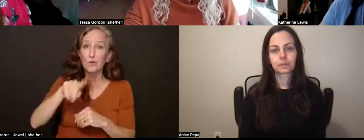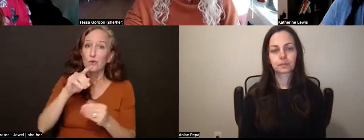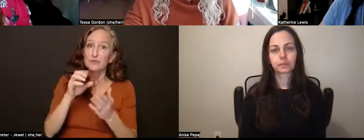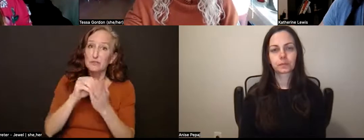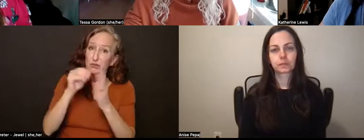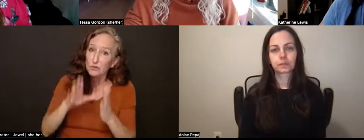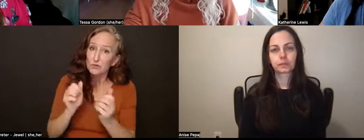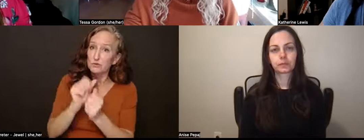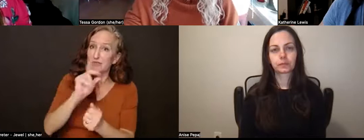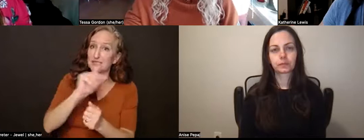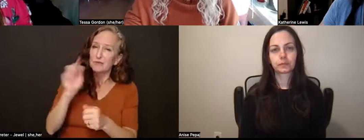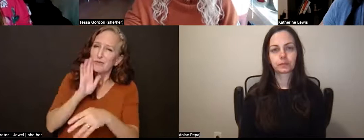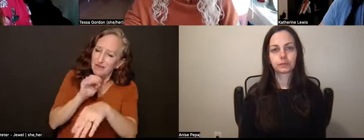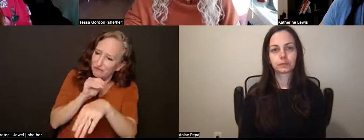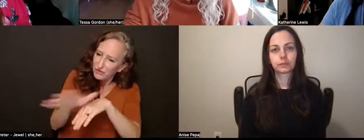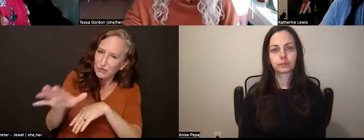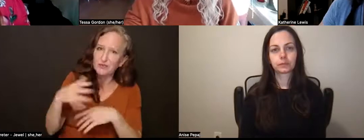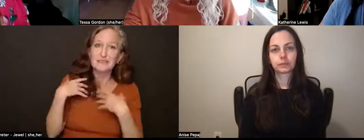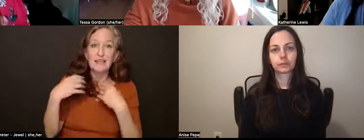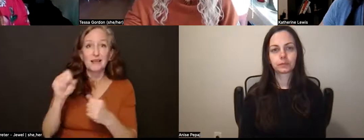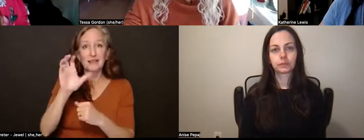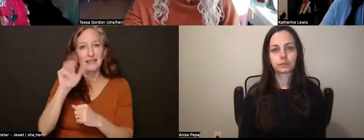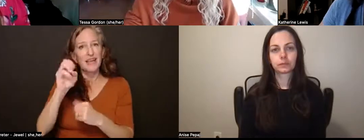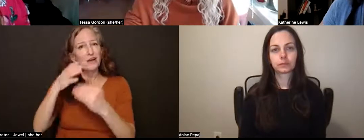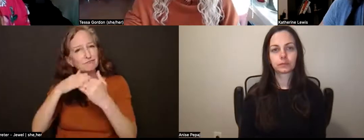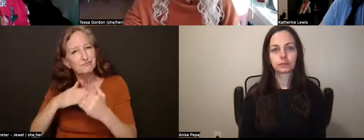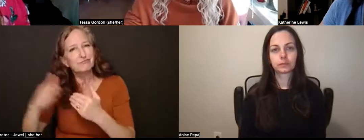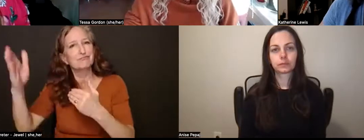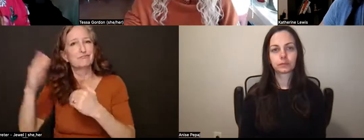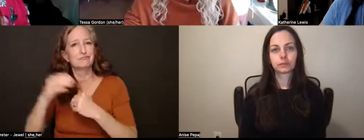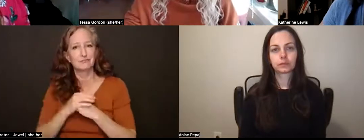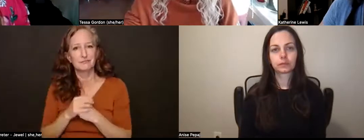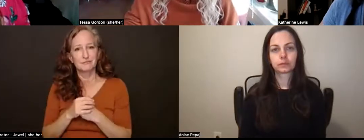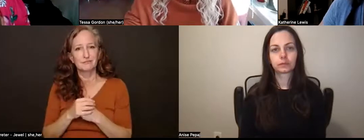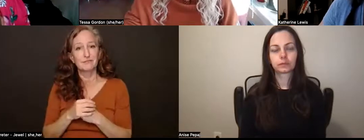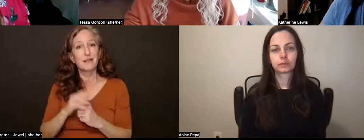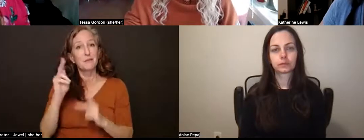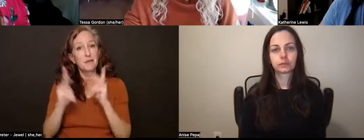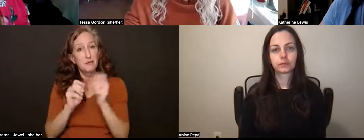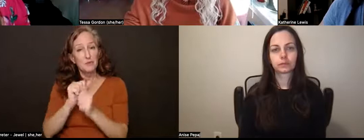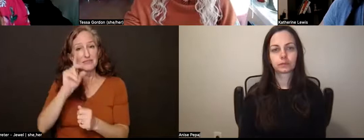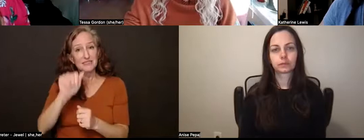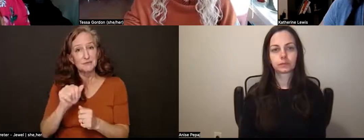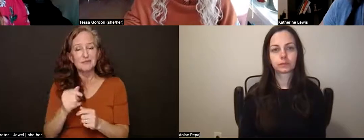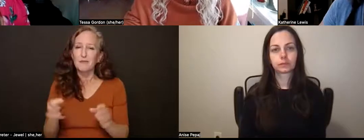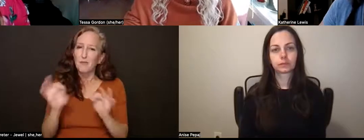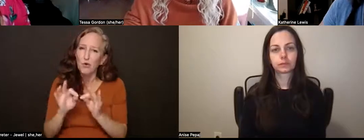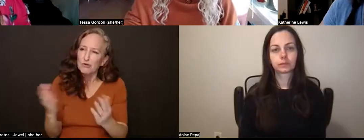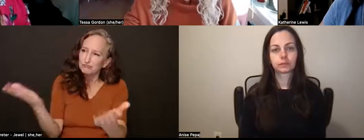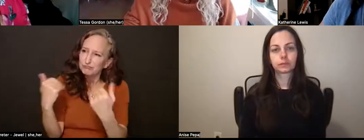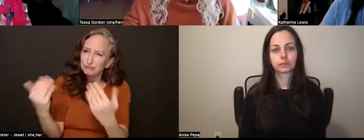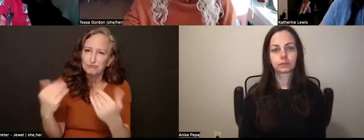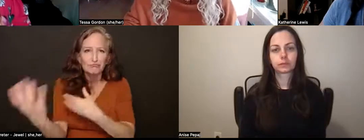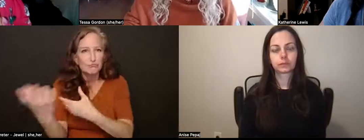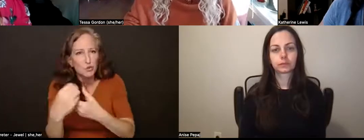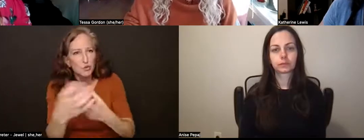like in 2030. I think it's important that people with disabilities are brought to the table to solve problems. And